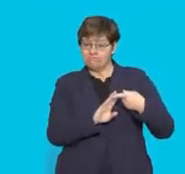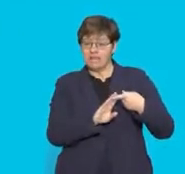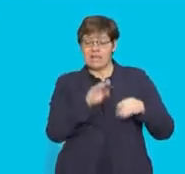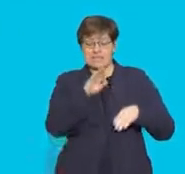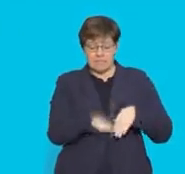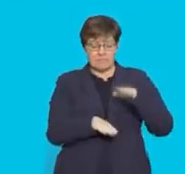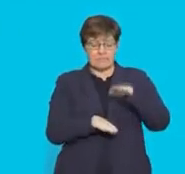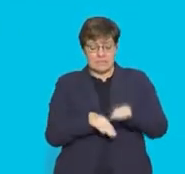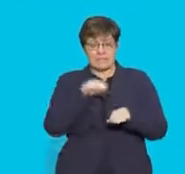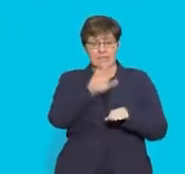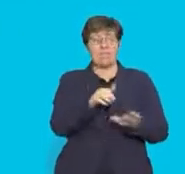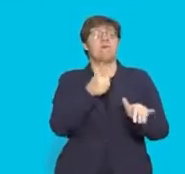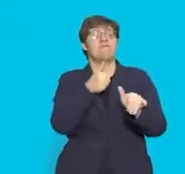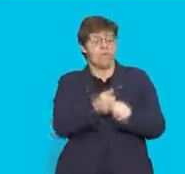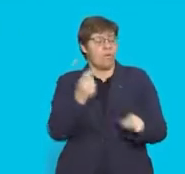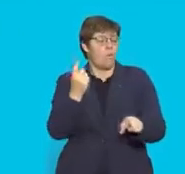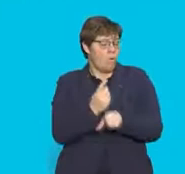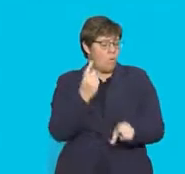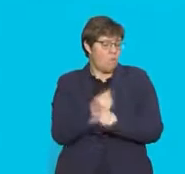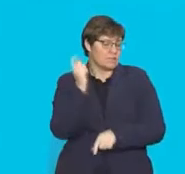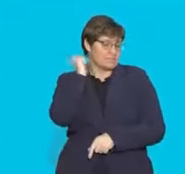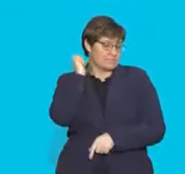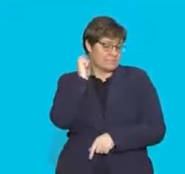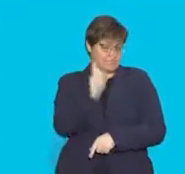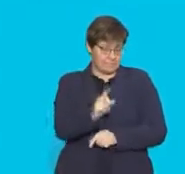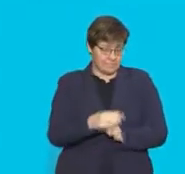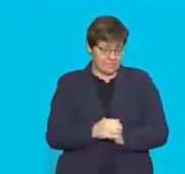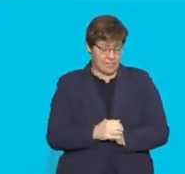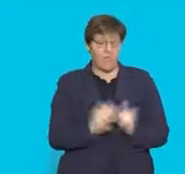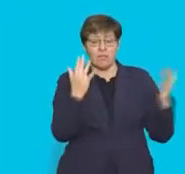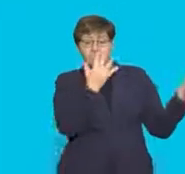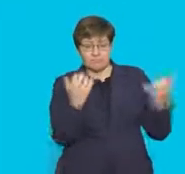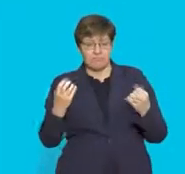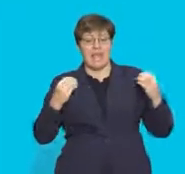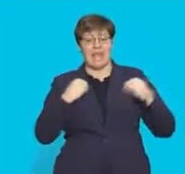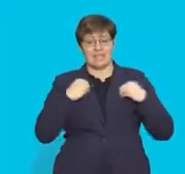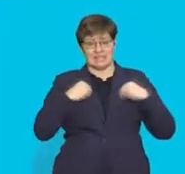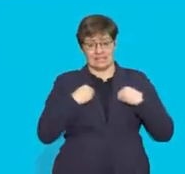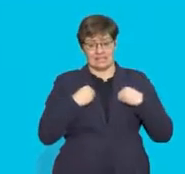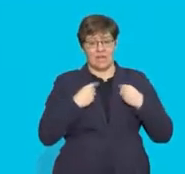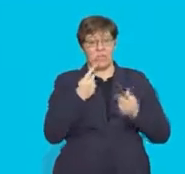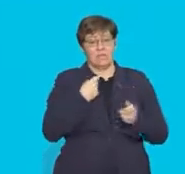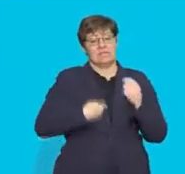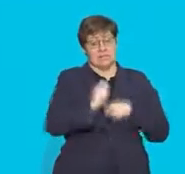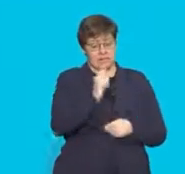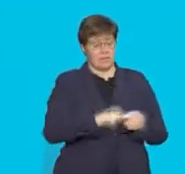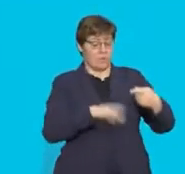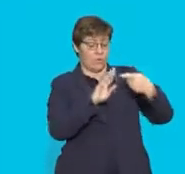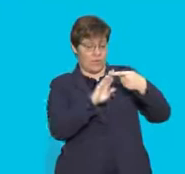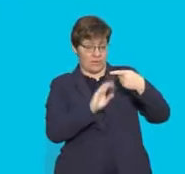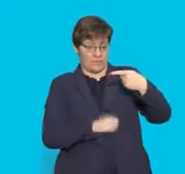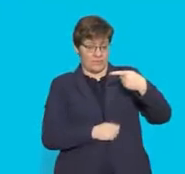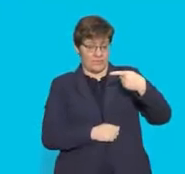steps must always be taken into consideration when we are working out the asset that we are selling. Step number one,